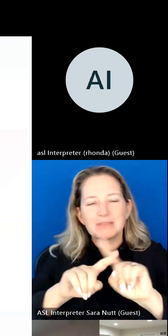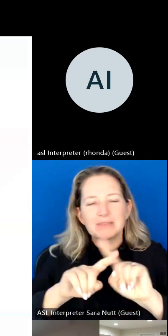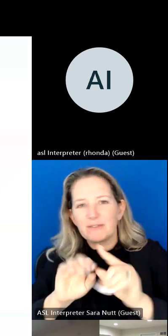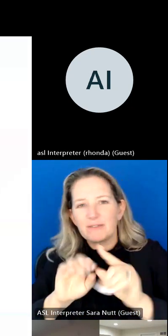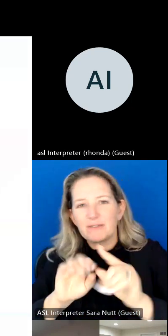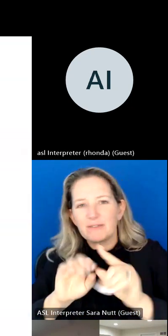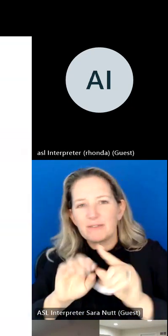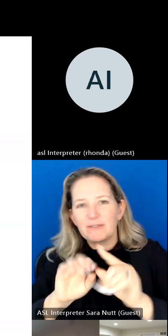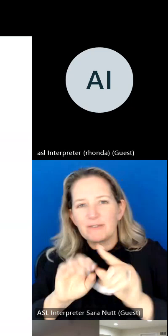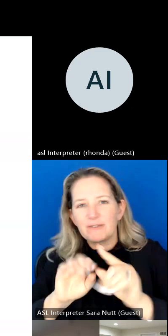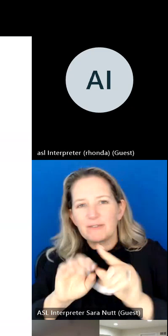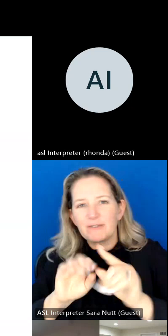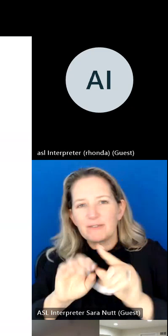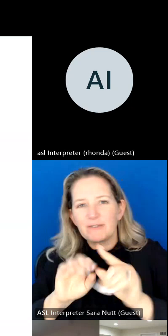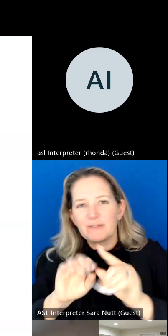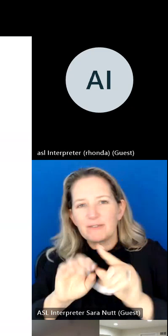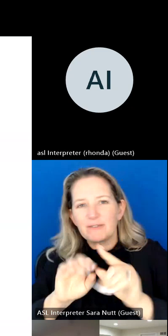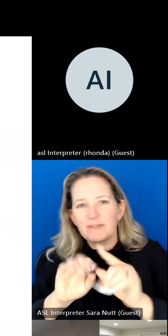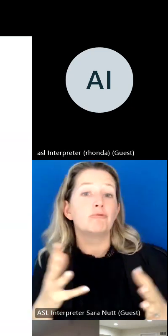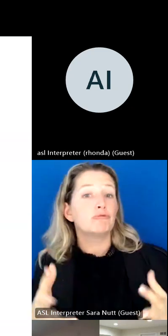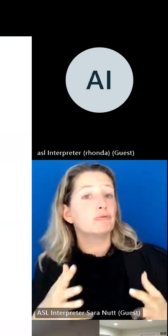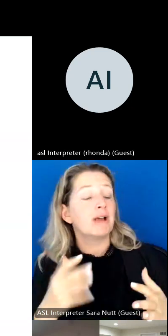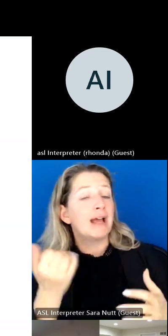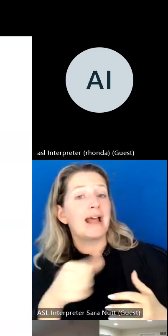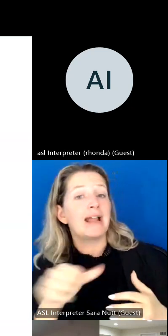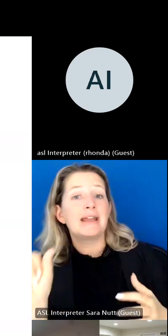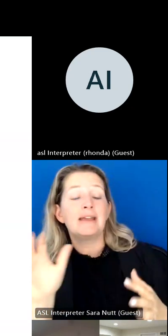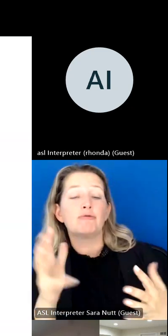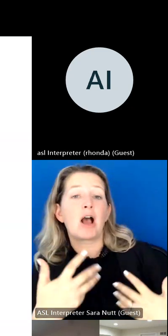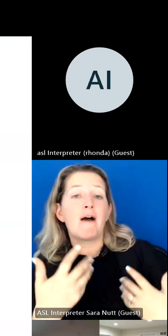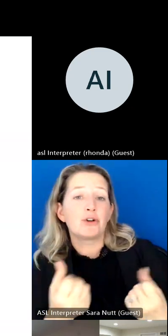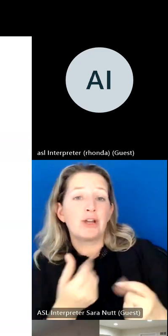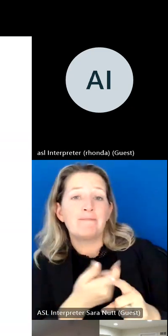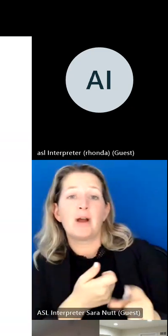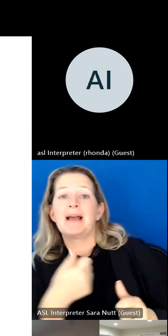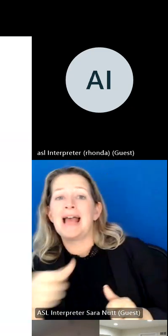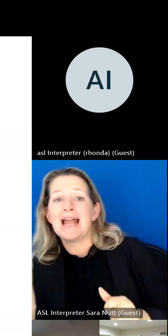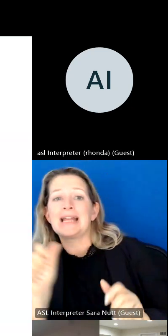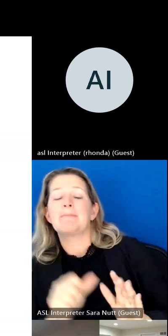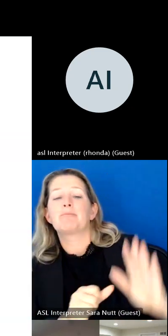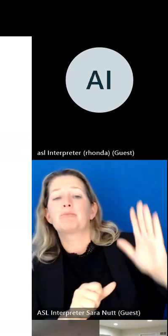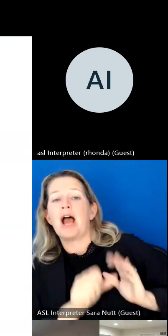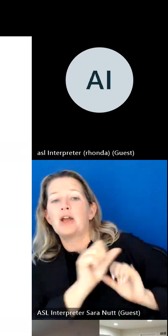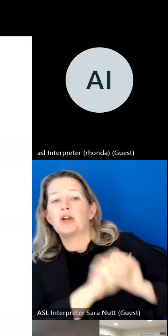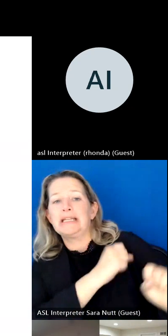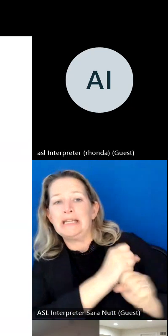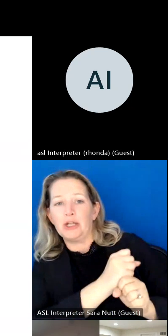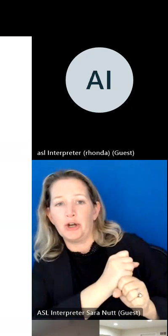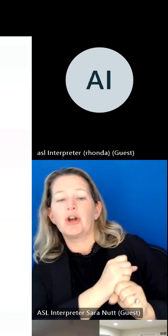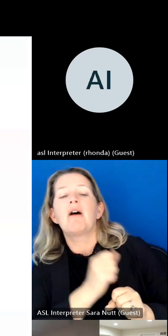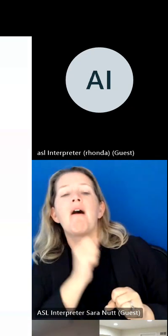recoveries of prior year unpaid obligations. Now, what's a prior year unpaid obligation recovery?